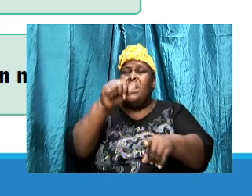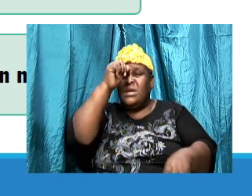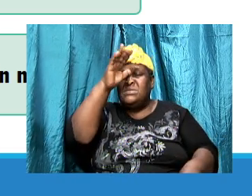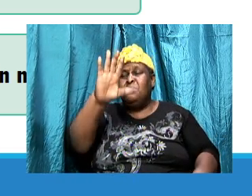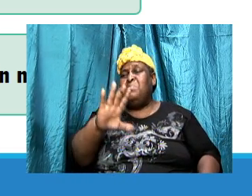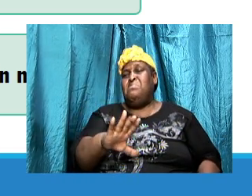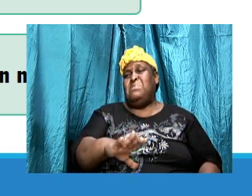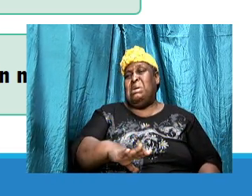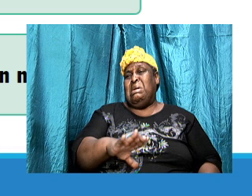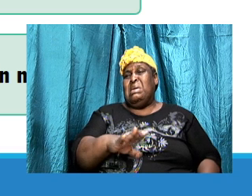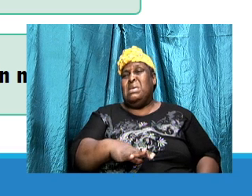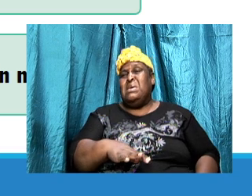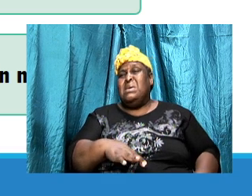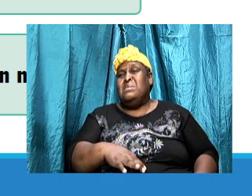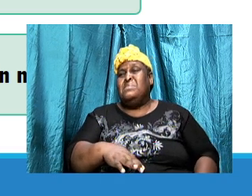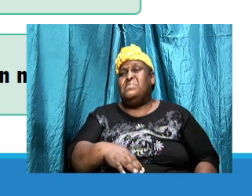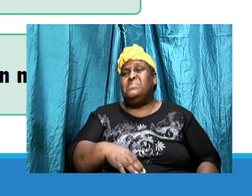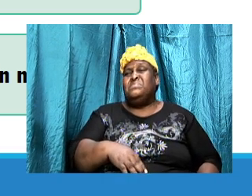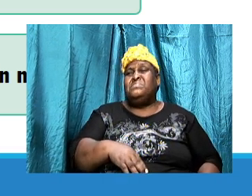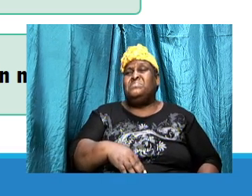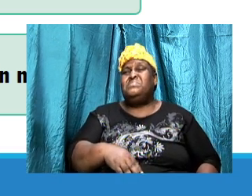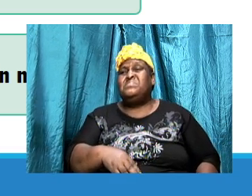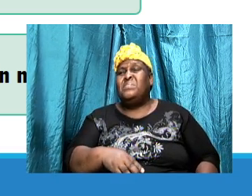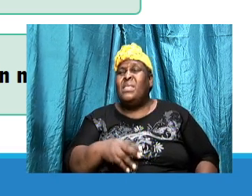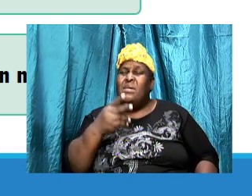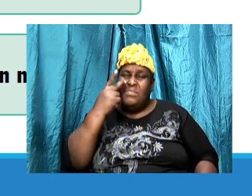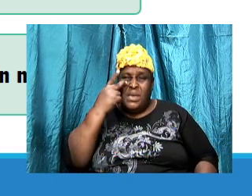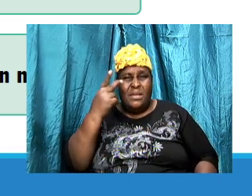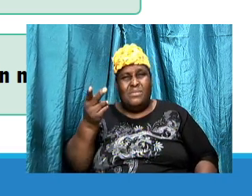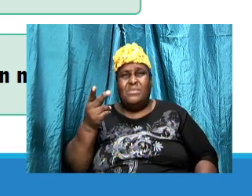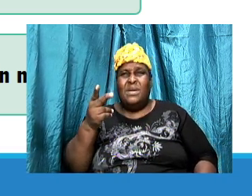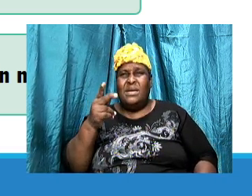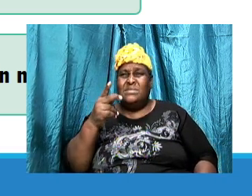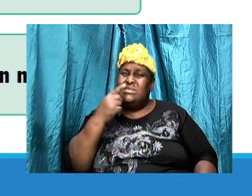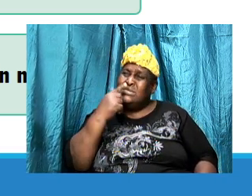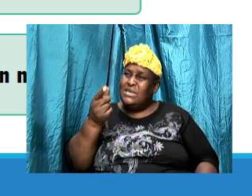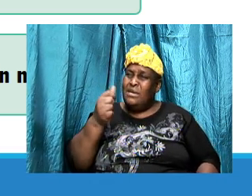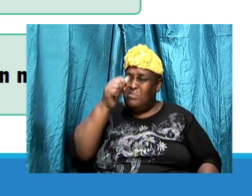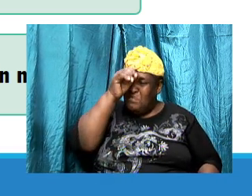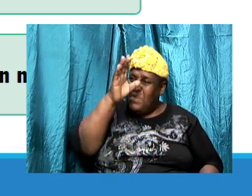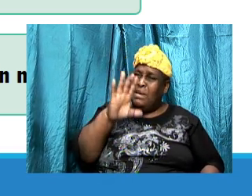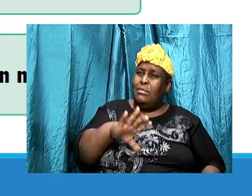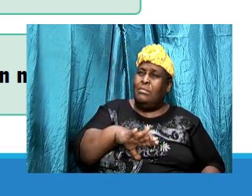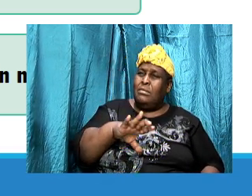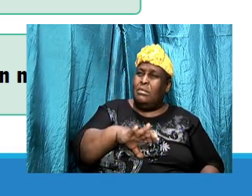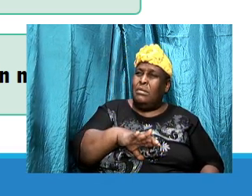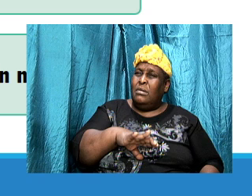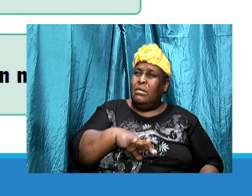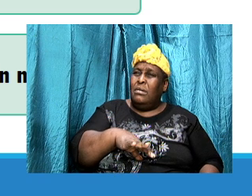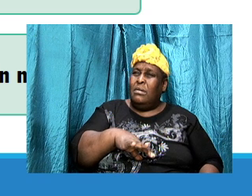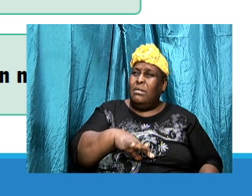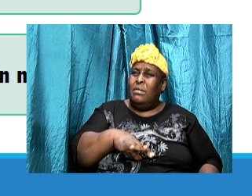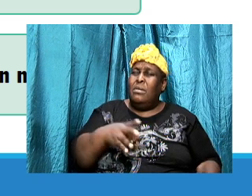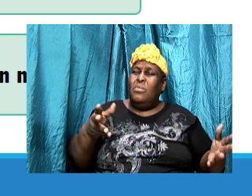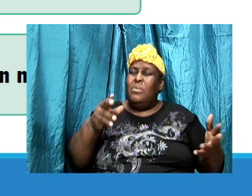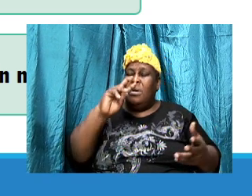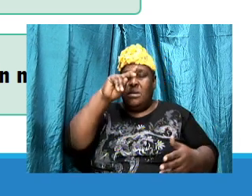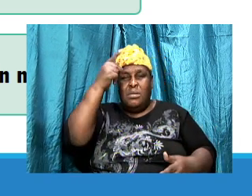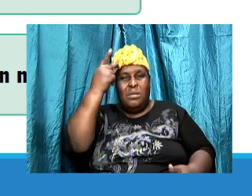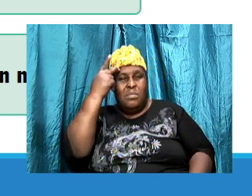And you might look at it and you might say, but, you know, aren't we men? You know, what Paul